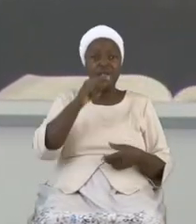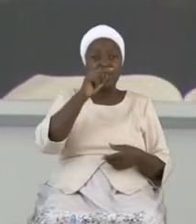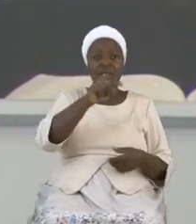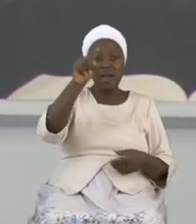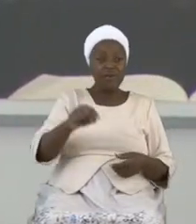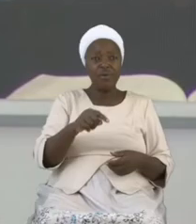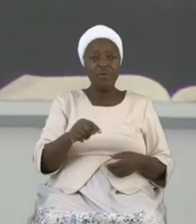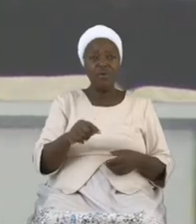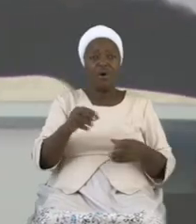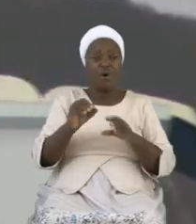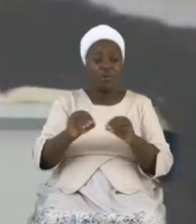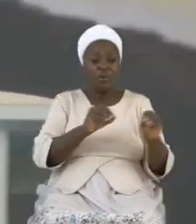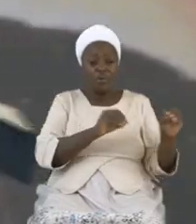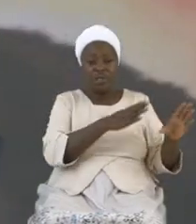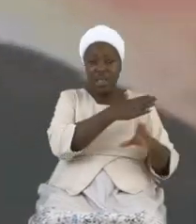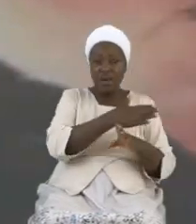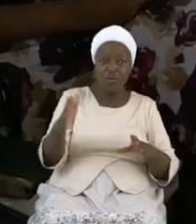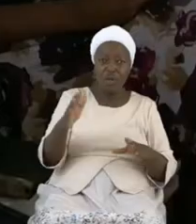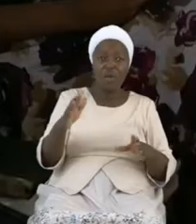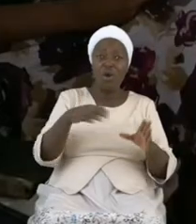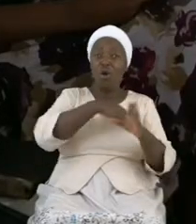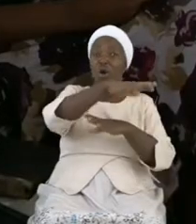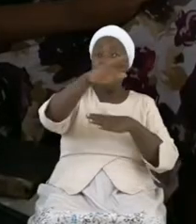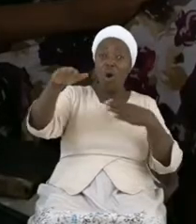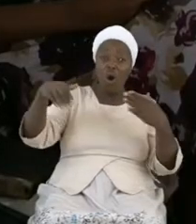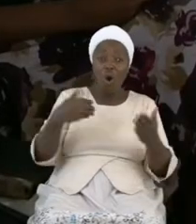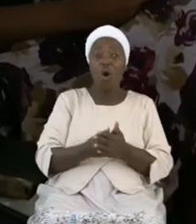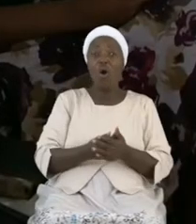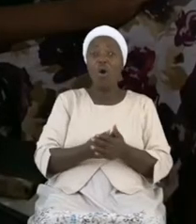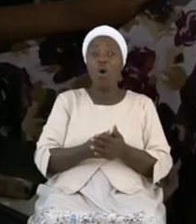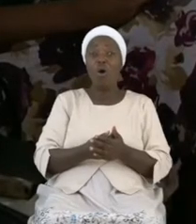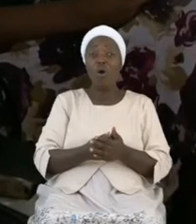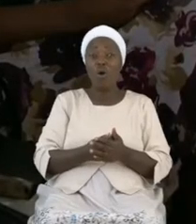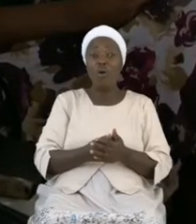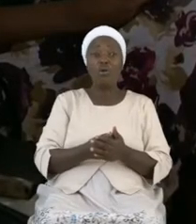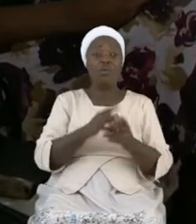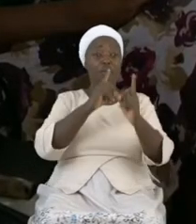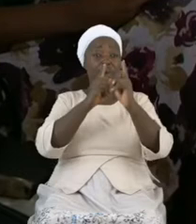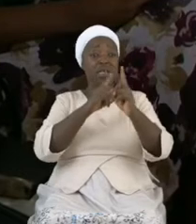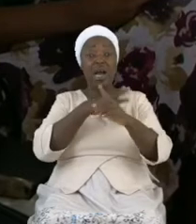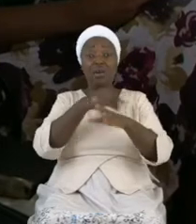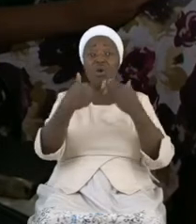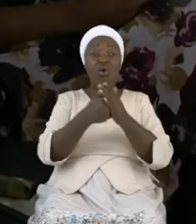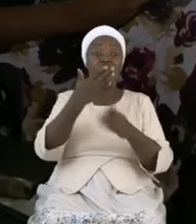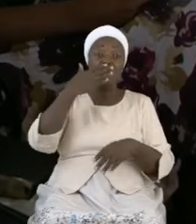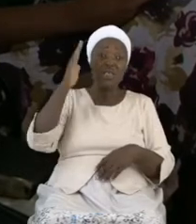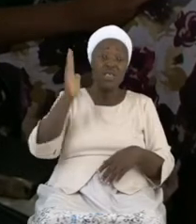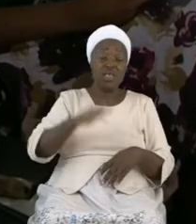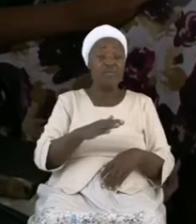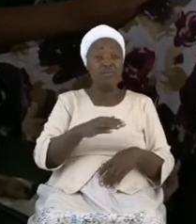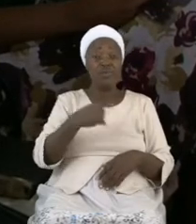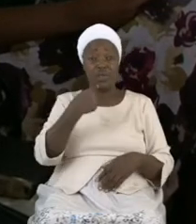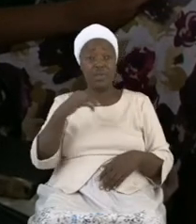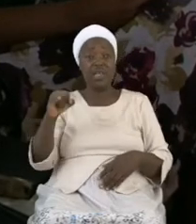laying aside all malice and all guile and hypocrisies and